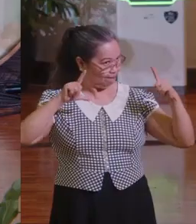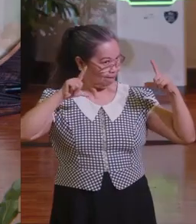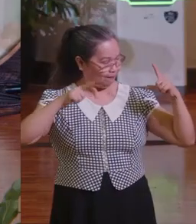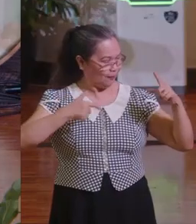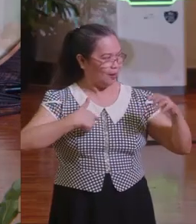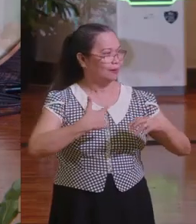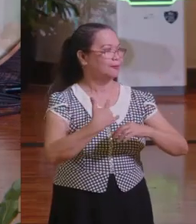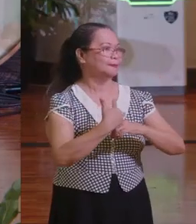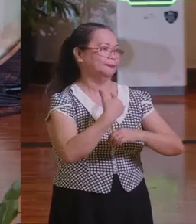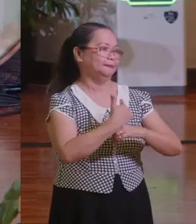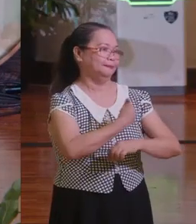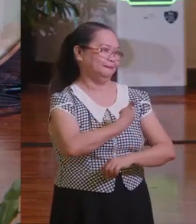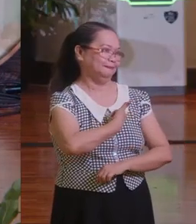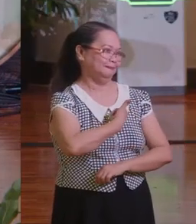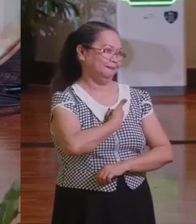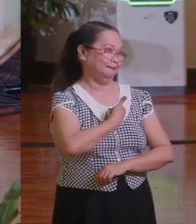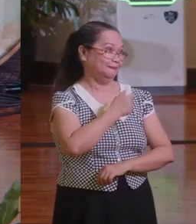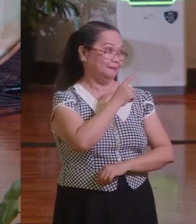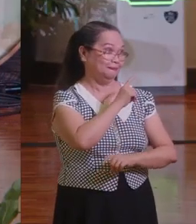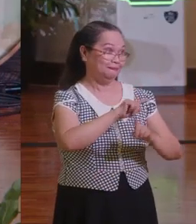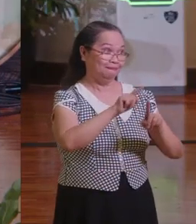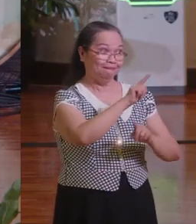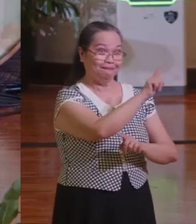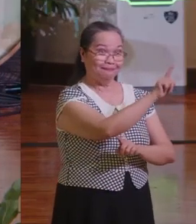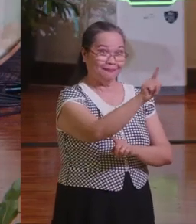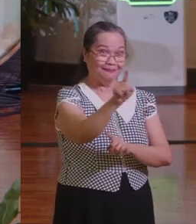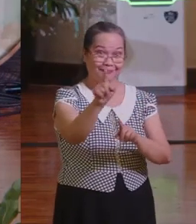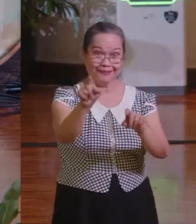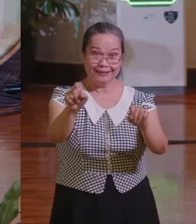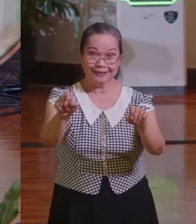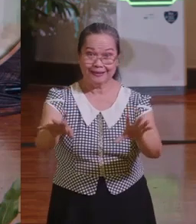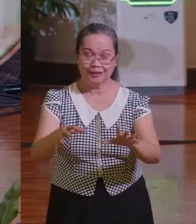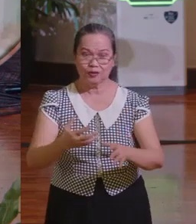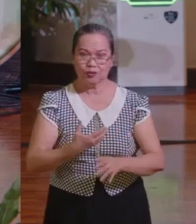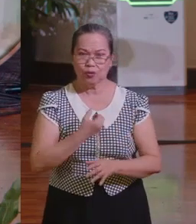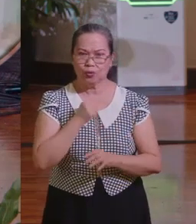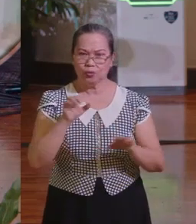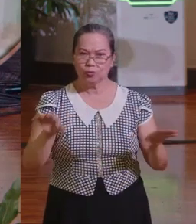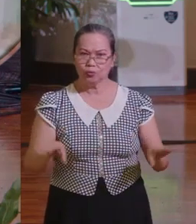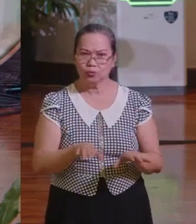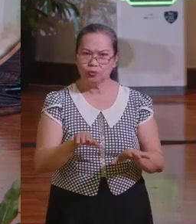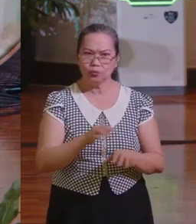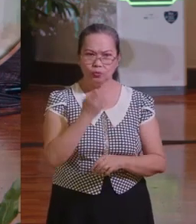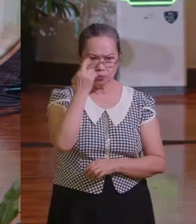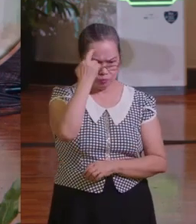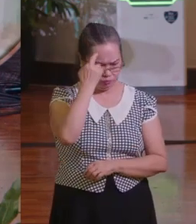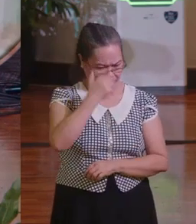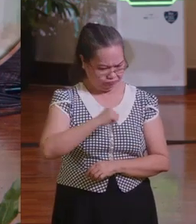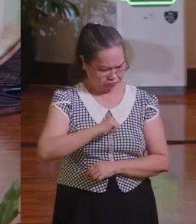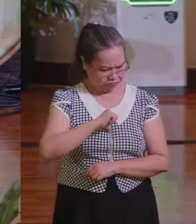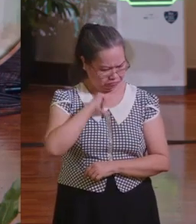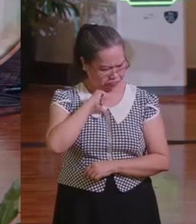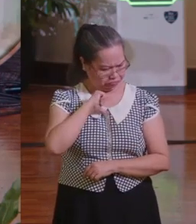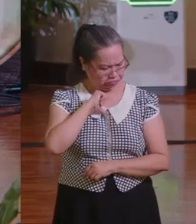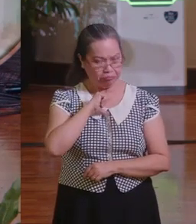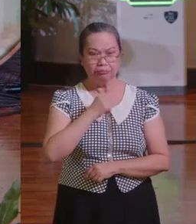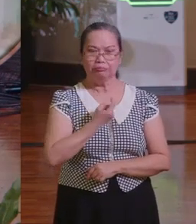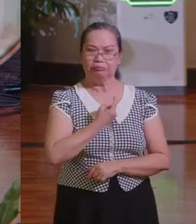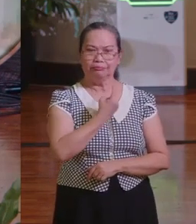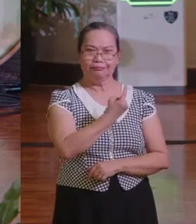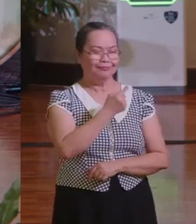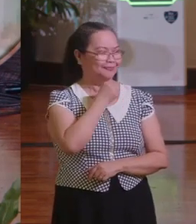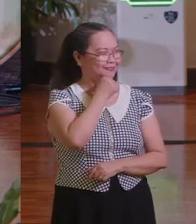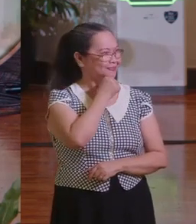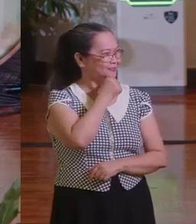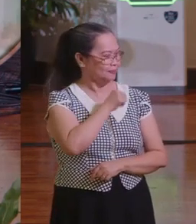deceives himself. But let each one test his own work, and then his reason to boast will be in himself alone and not